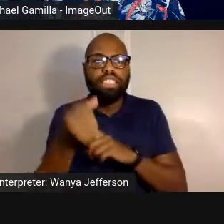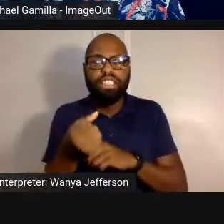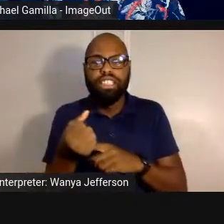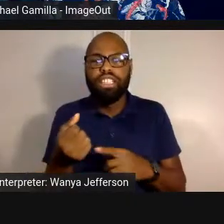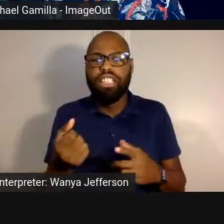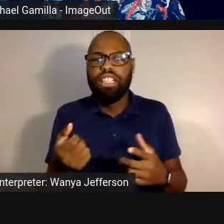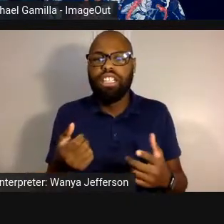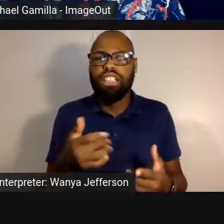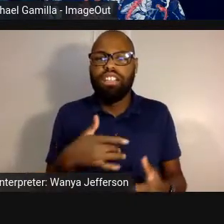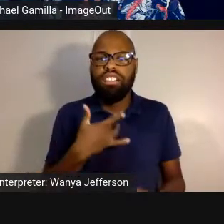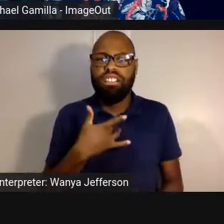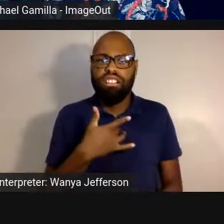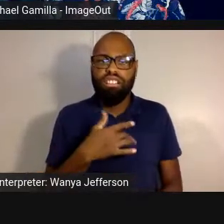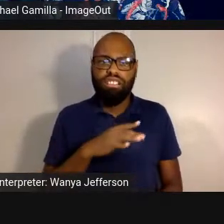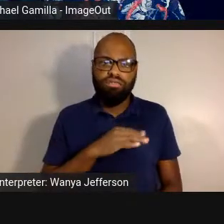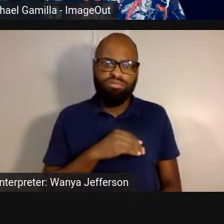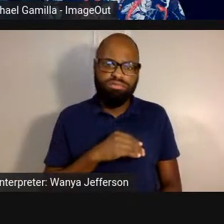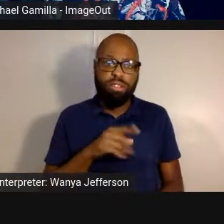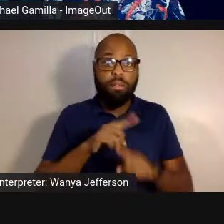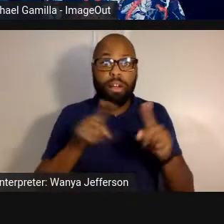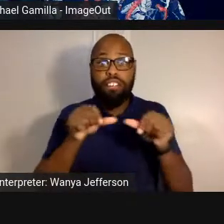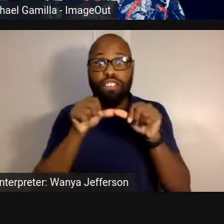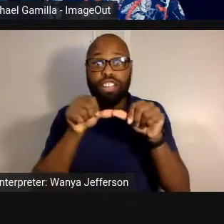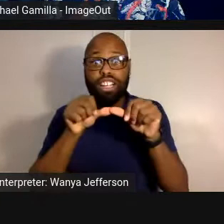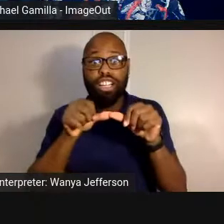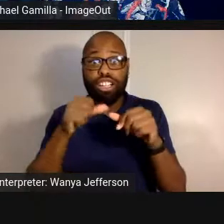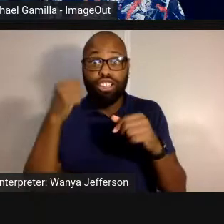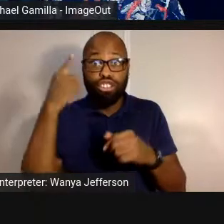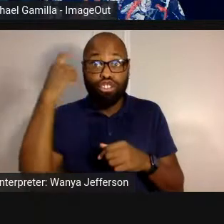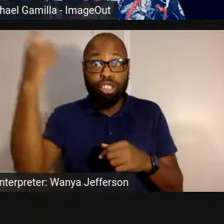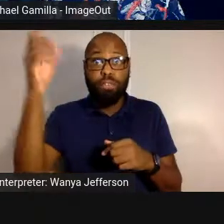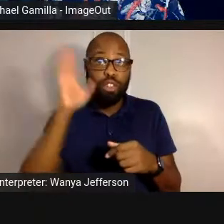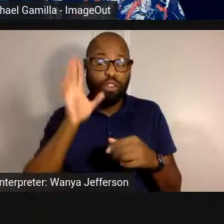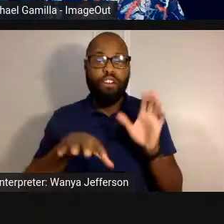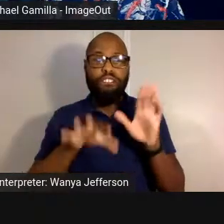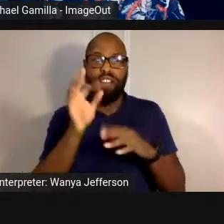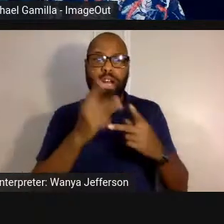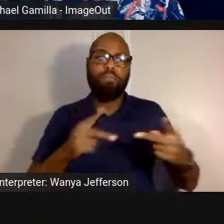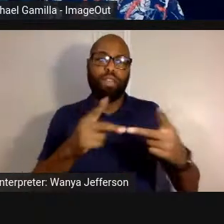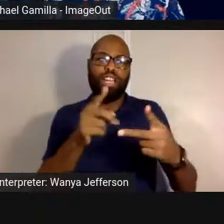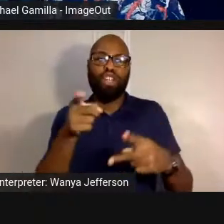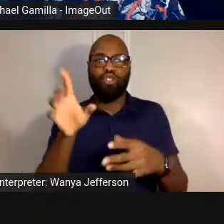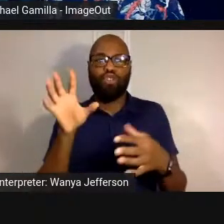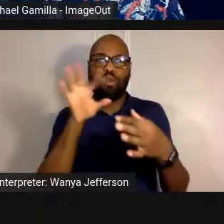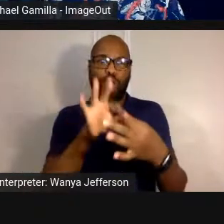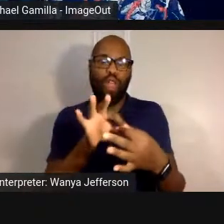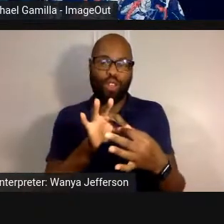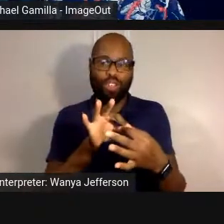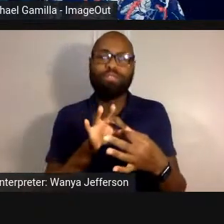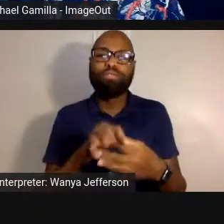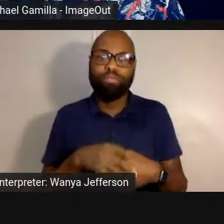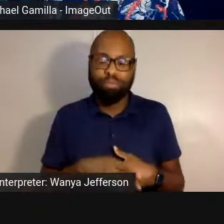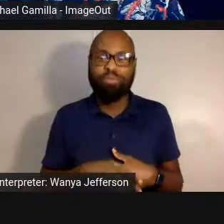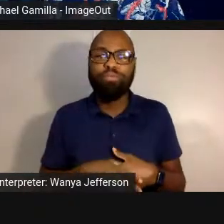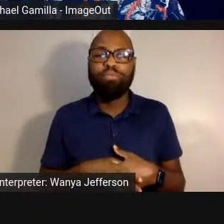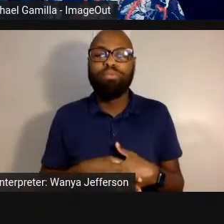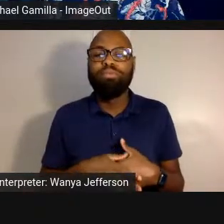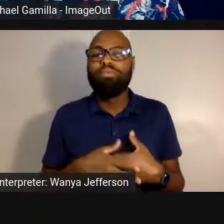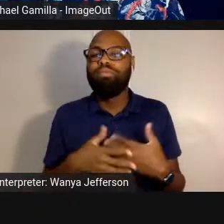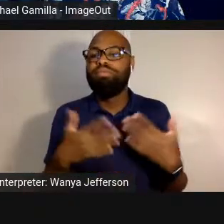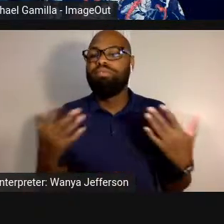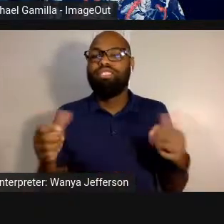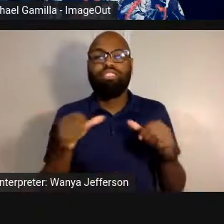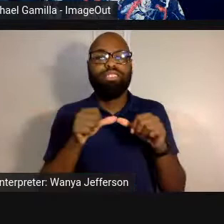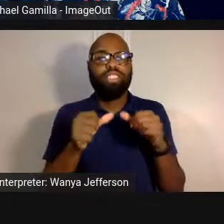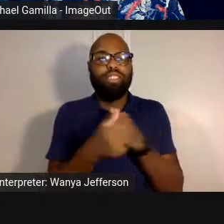you continue dreaming, you can find the place that you belong. So also I can say that love's love. And I'm